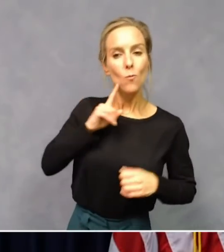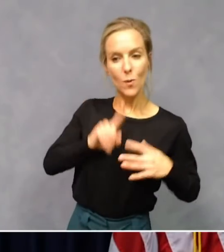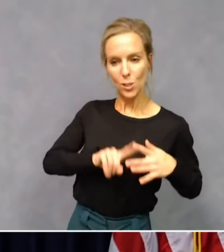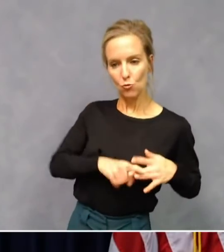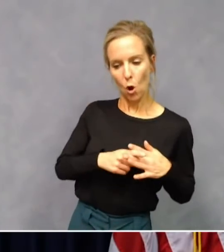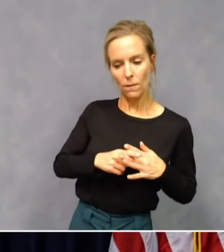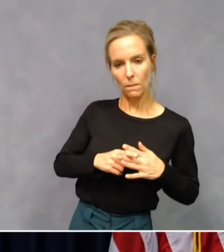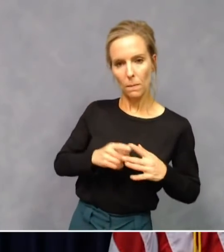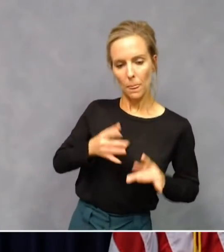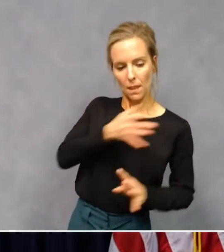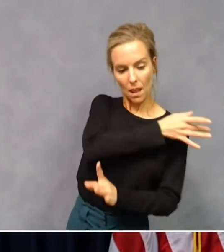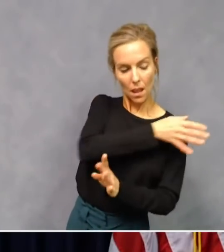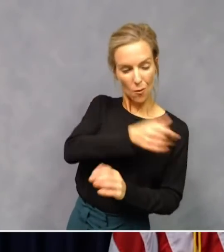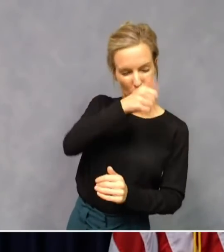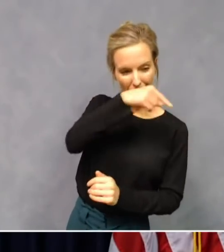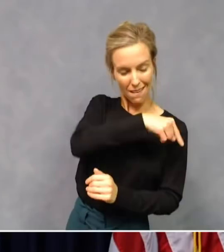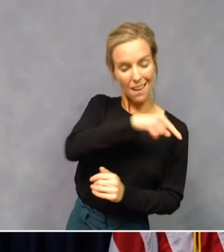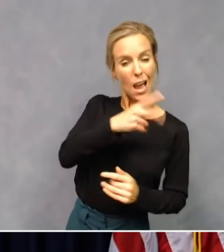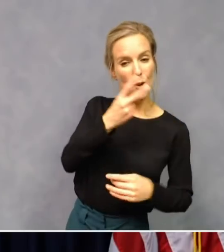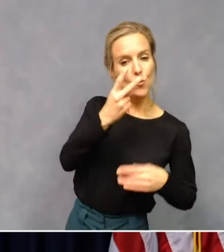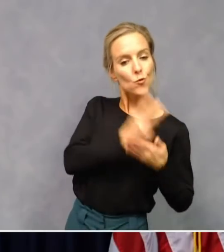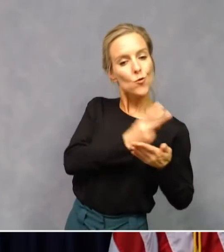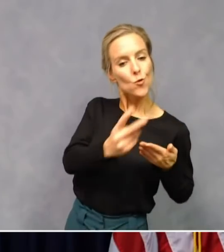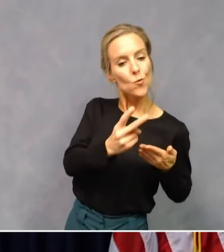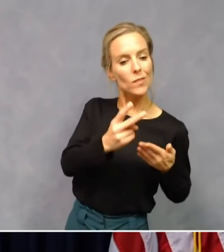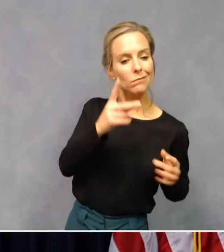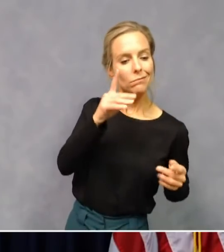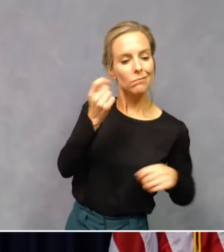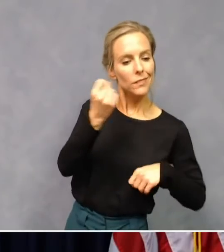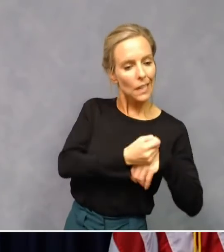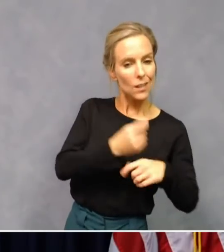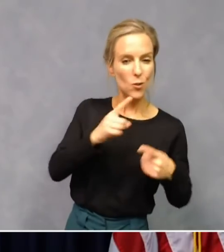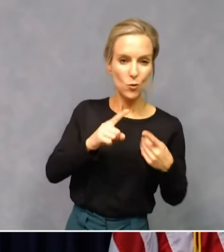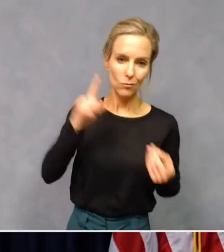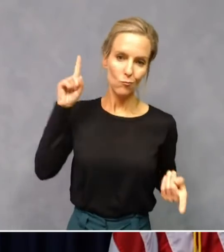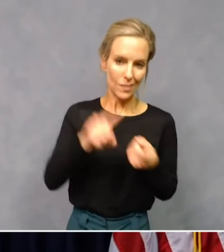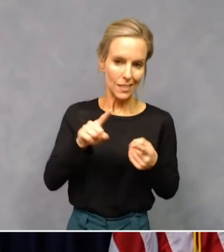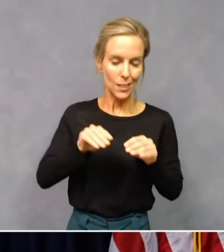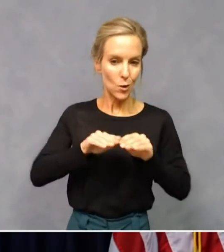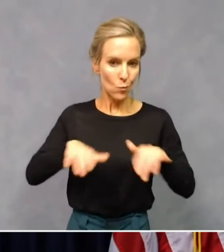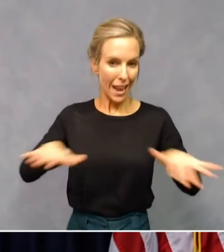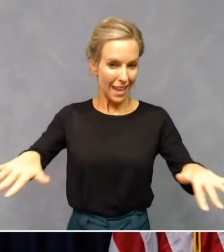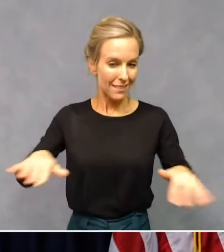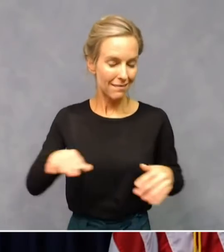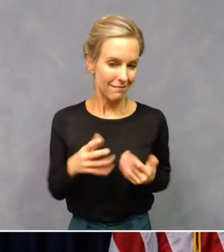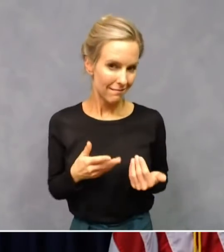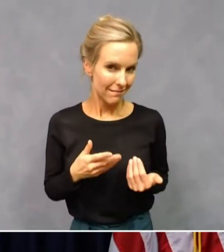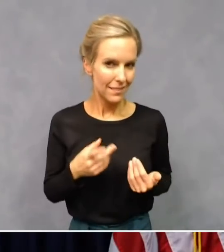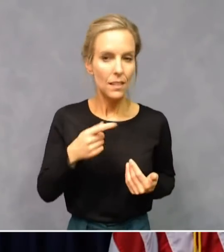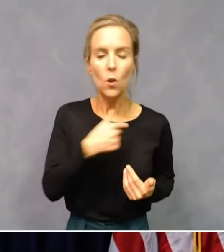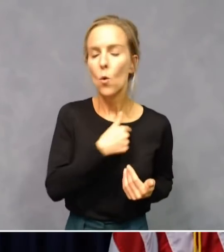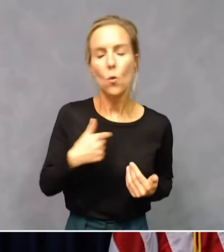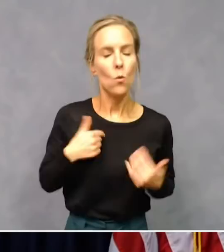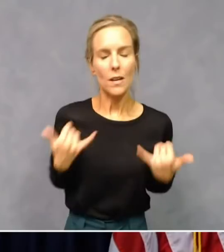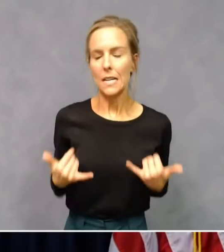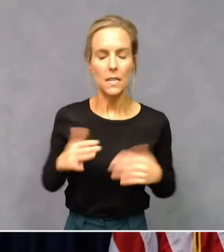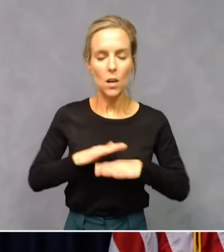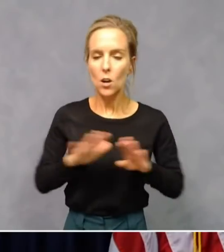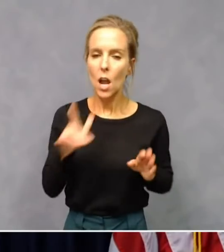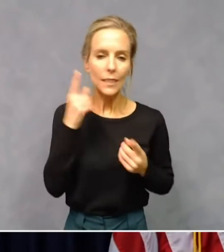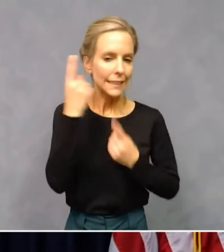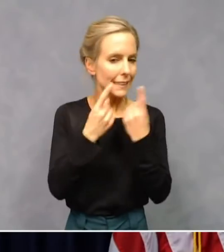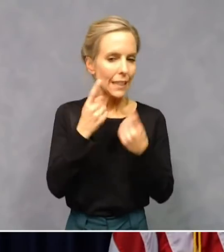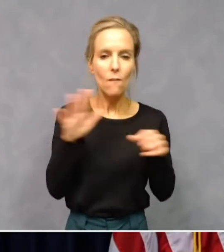give a chance to break the spread somewhat? So right now we are not considering any full shutdown